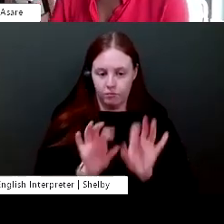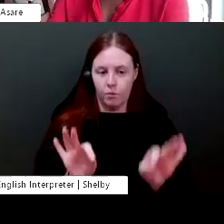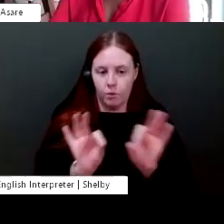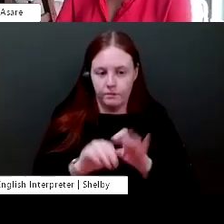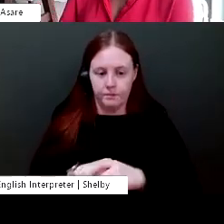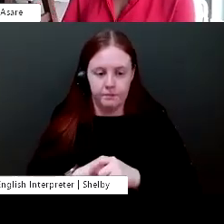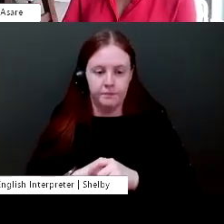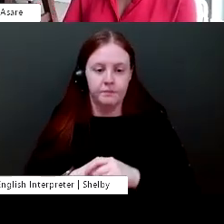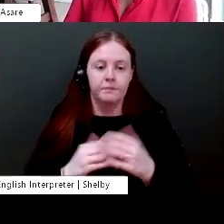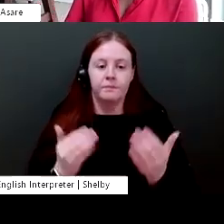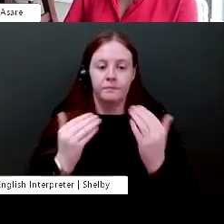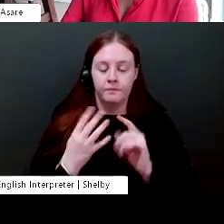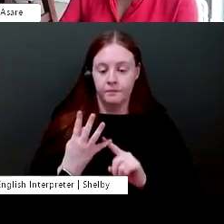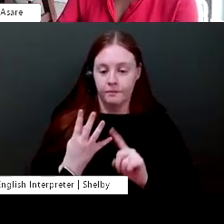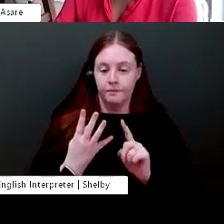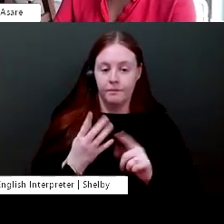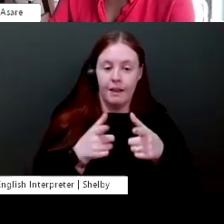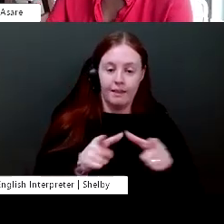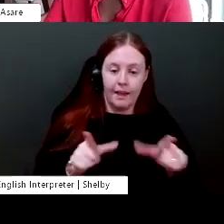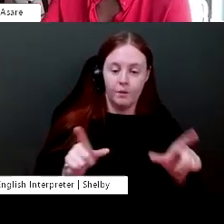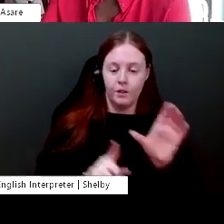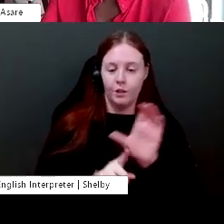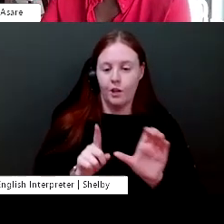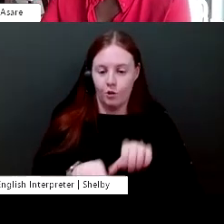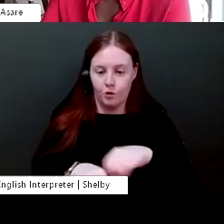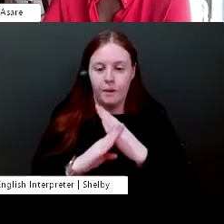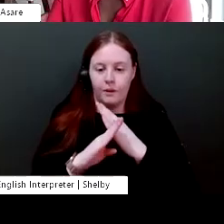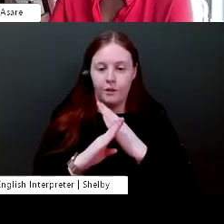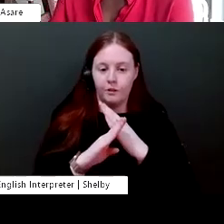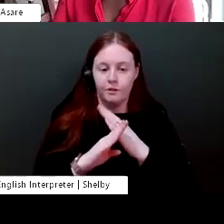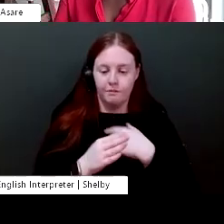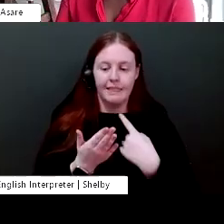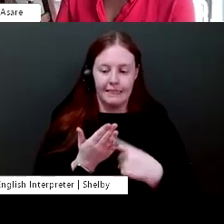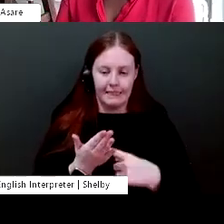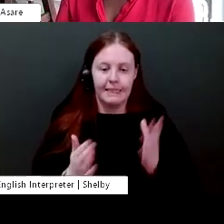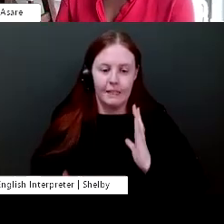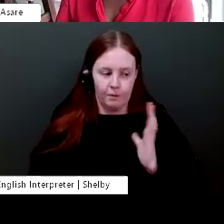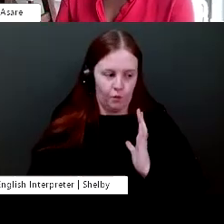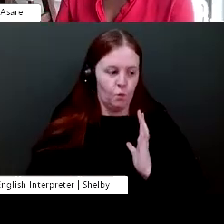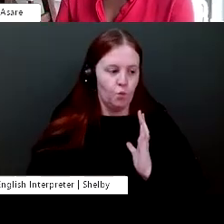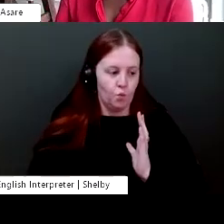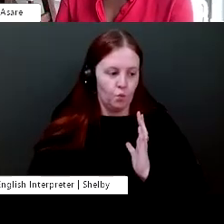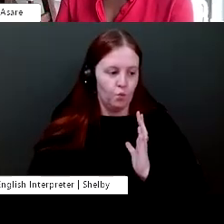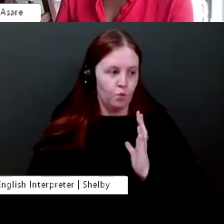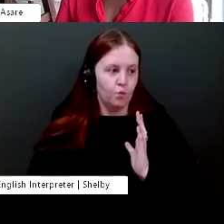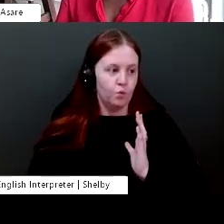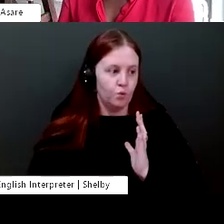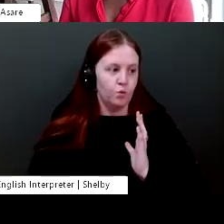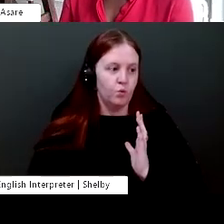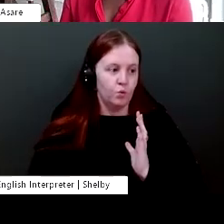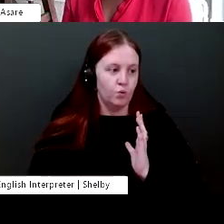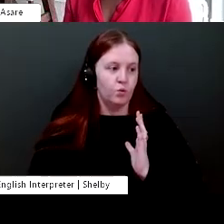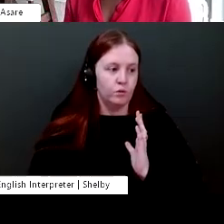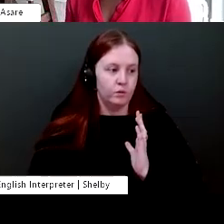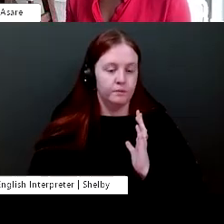Next, we have language and cultural barriers, which I spoke to earlier as well. And this